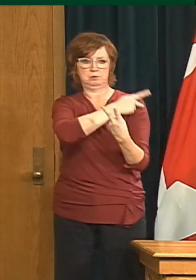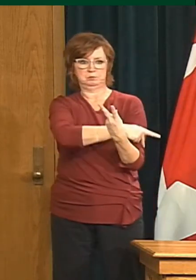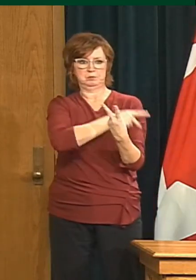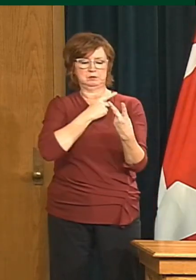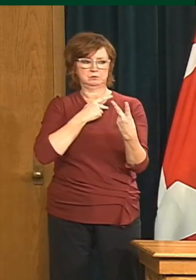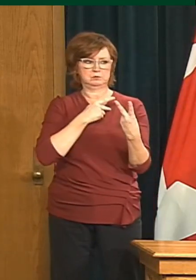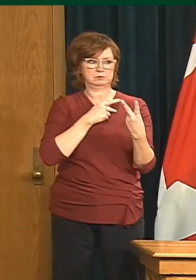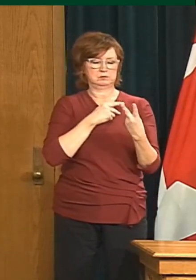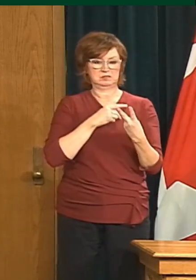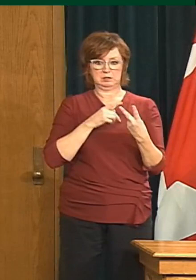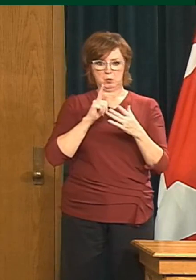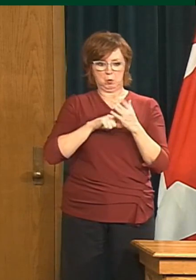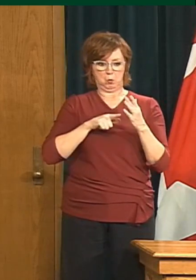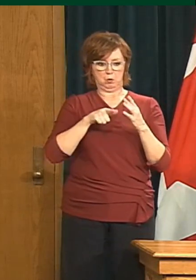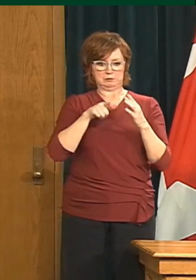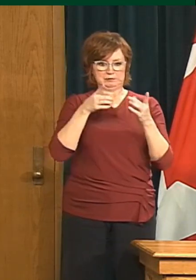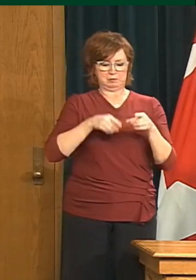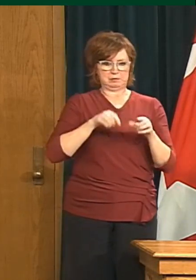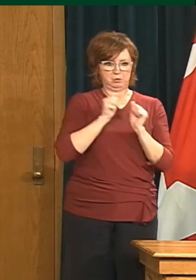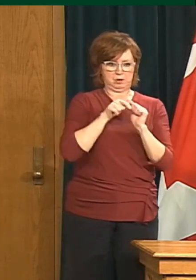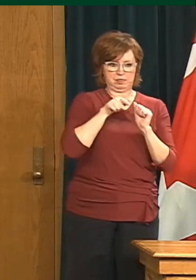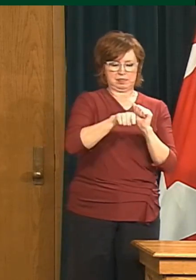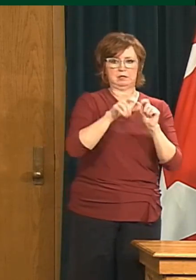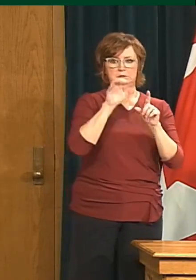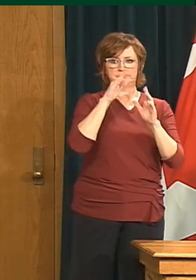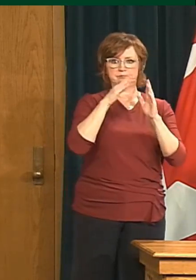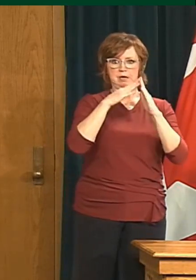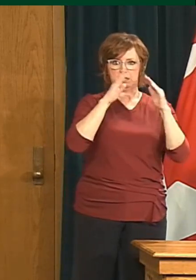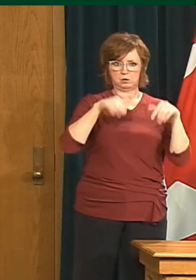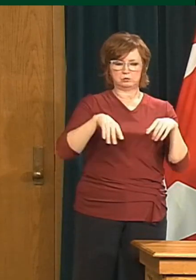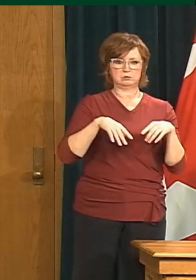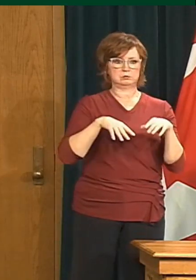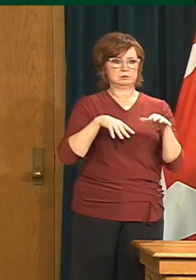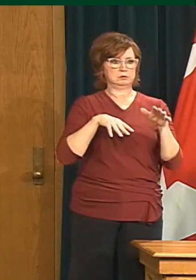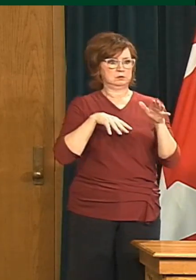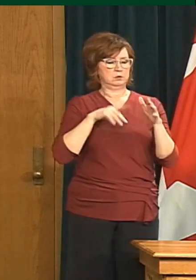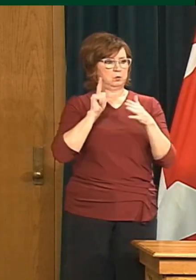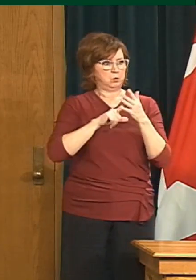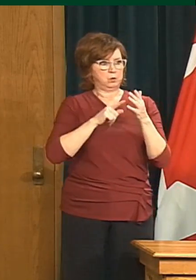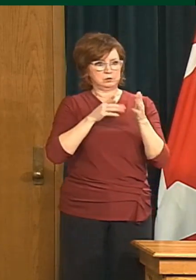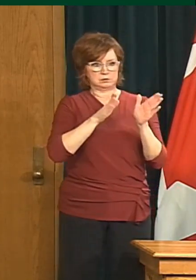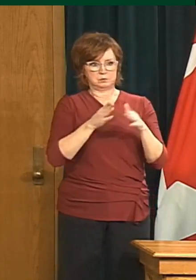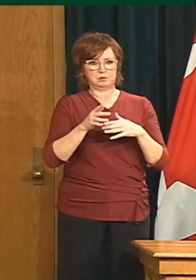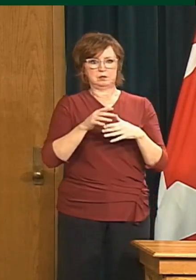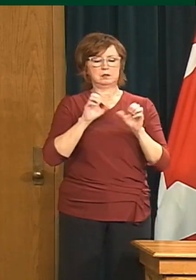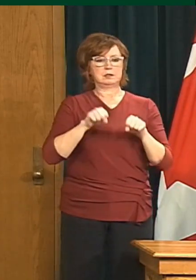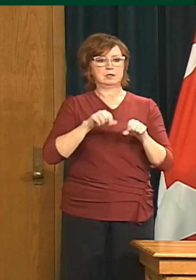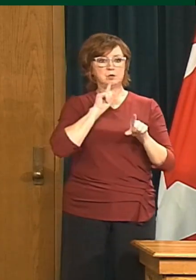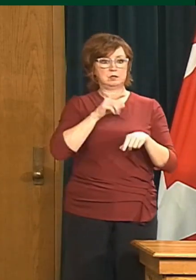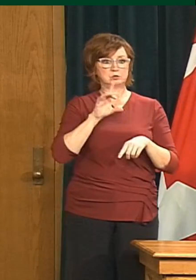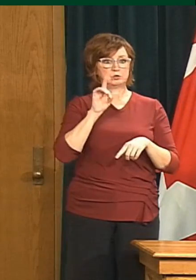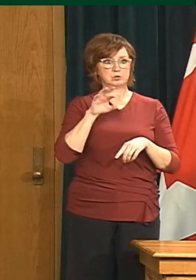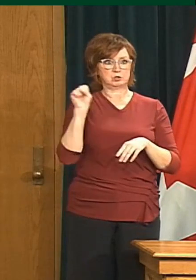outbreak? If that could just be fully explained with whatever details you can provide, that would be appreciated. Sure, Dr. Shahab.